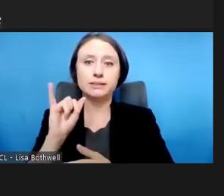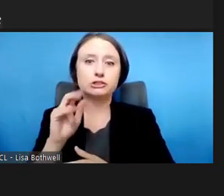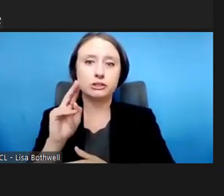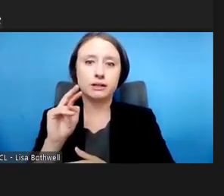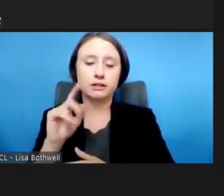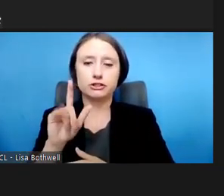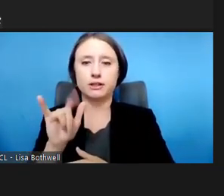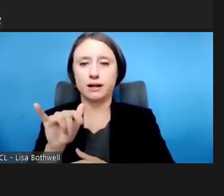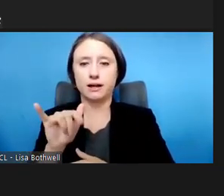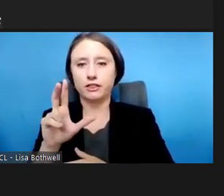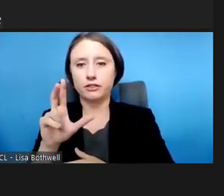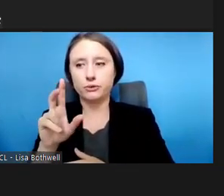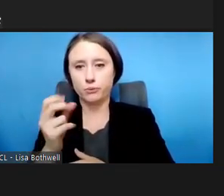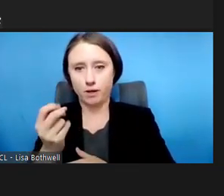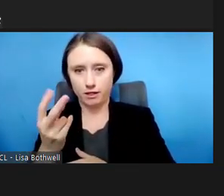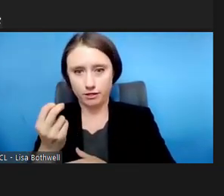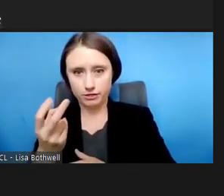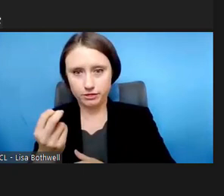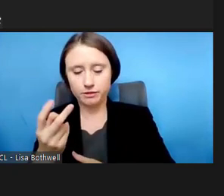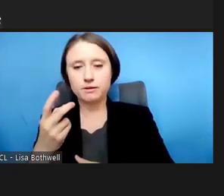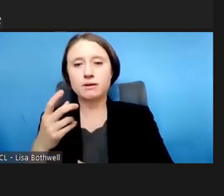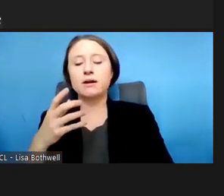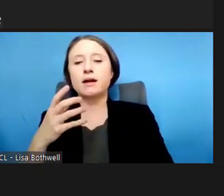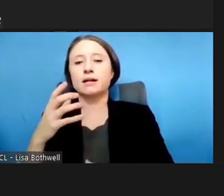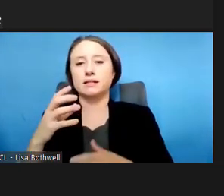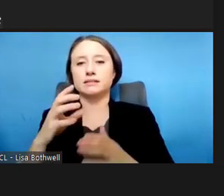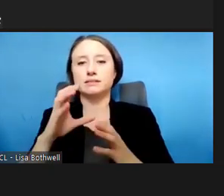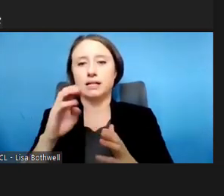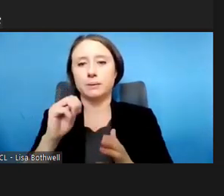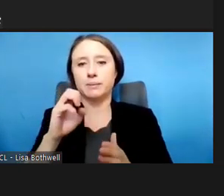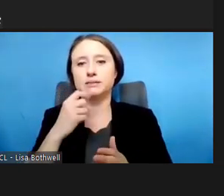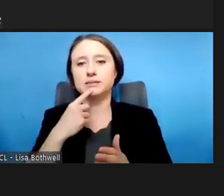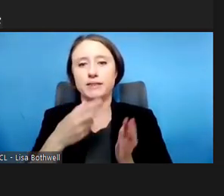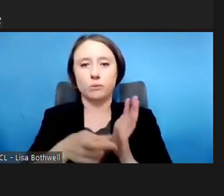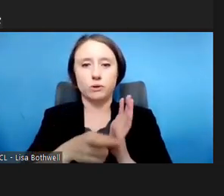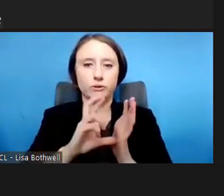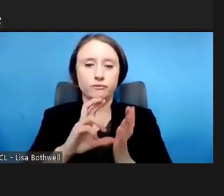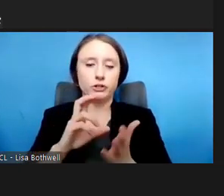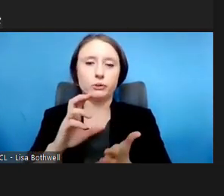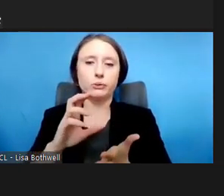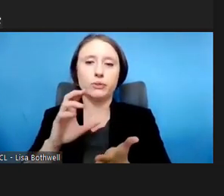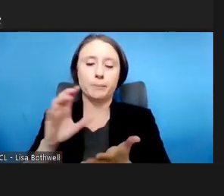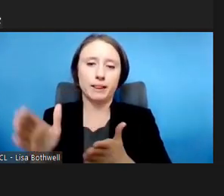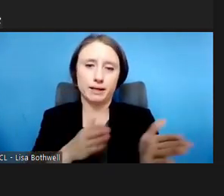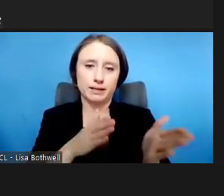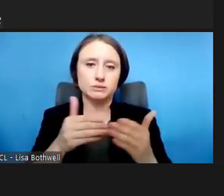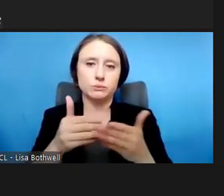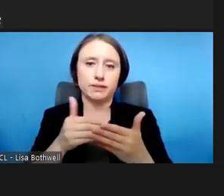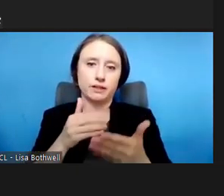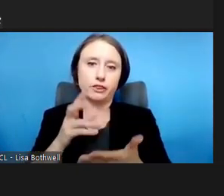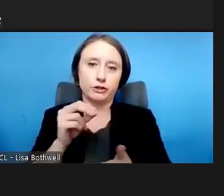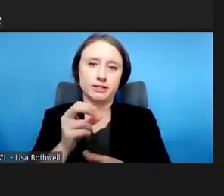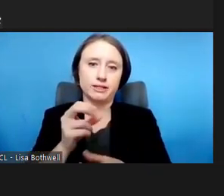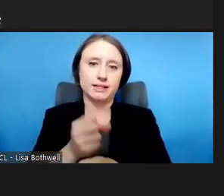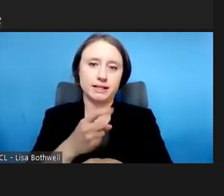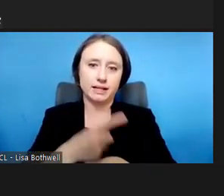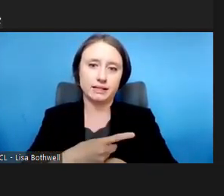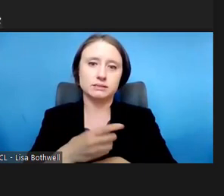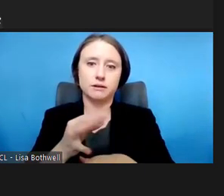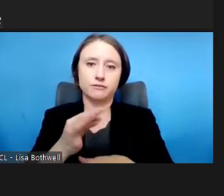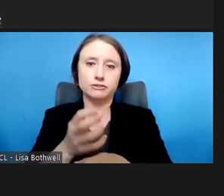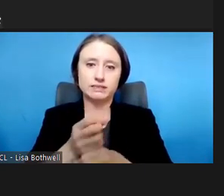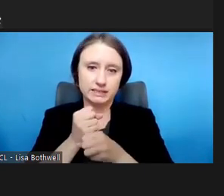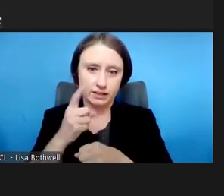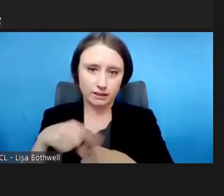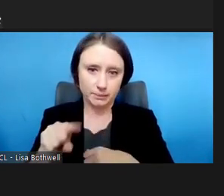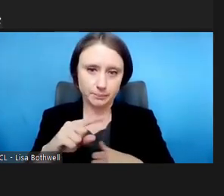a 30-day extension, which were due last week on July 12th. CMS has stated that they will